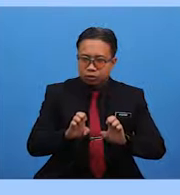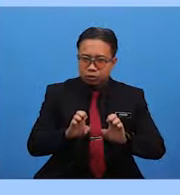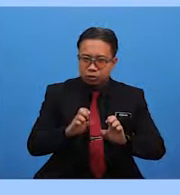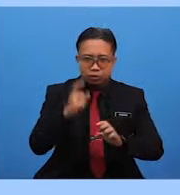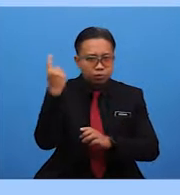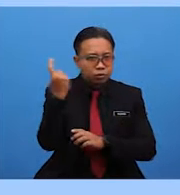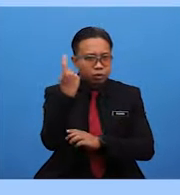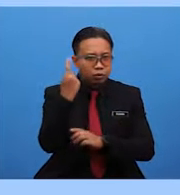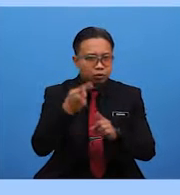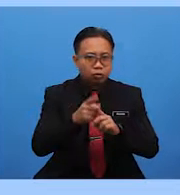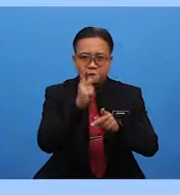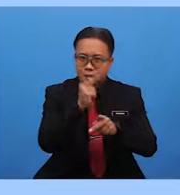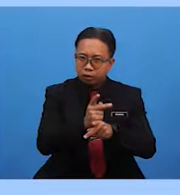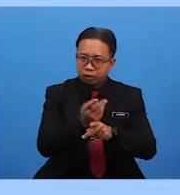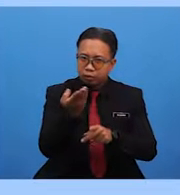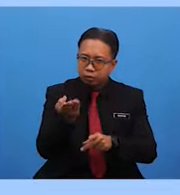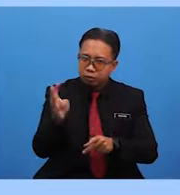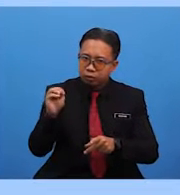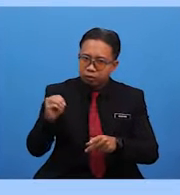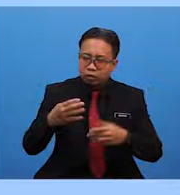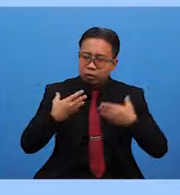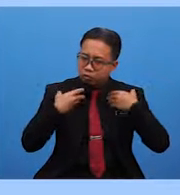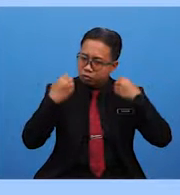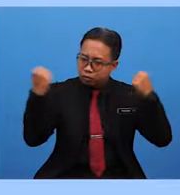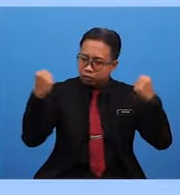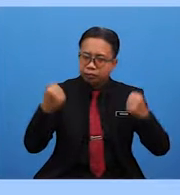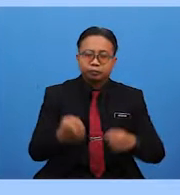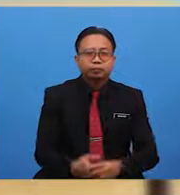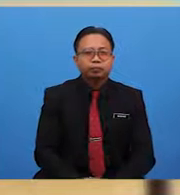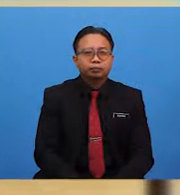to keep themselves fit and healthy.